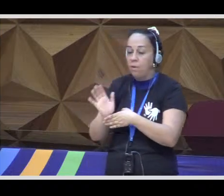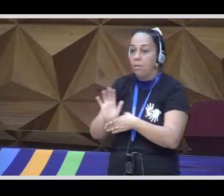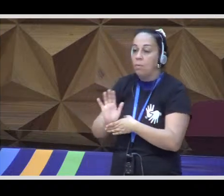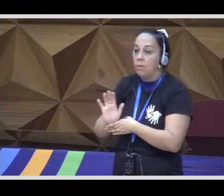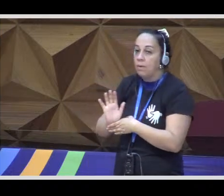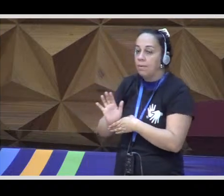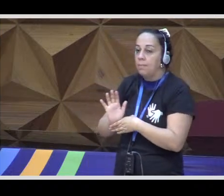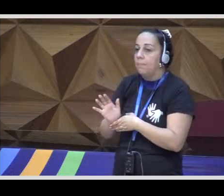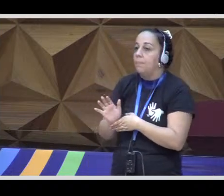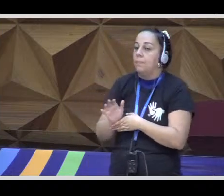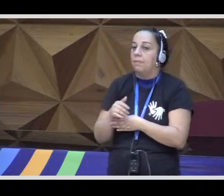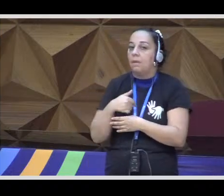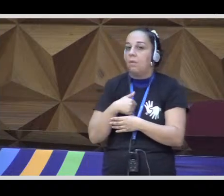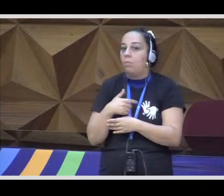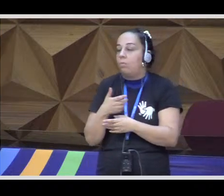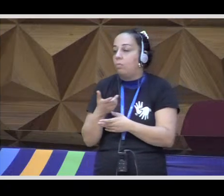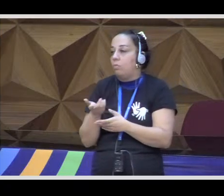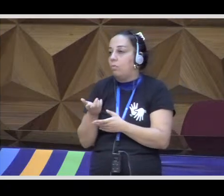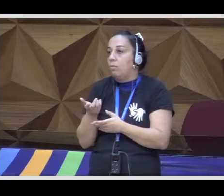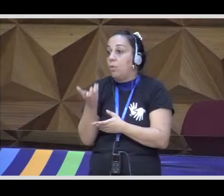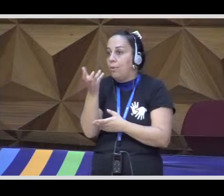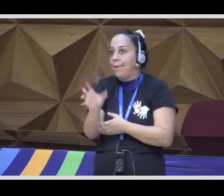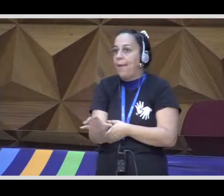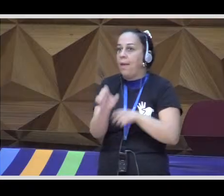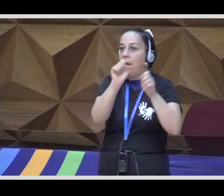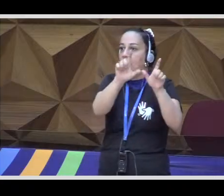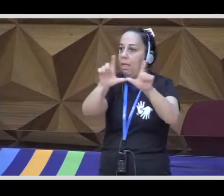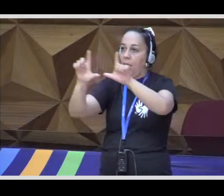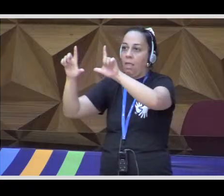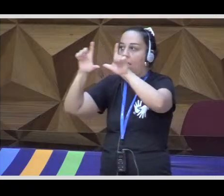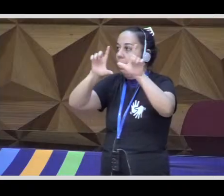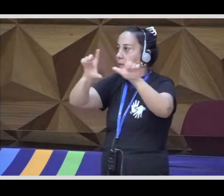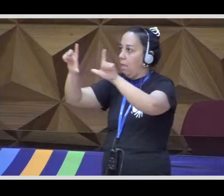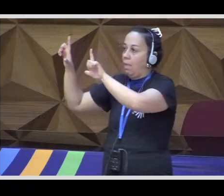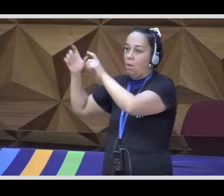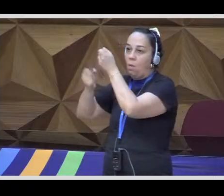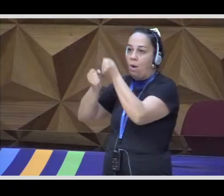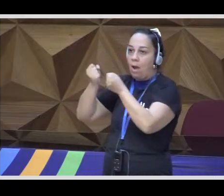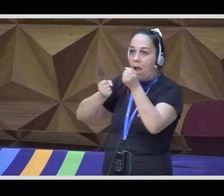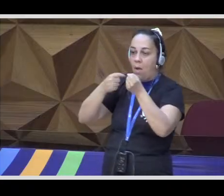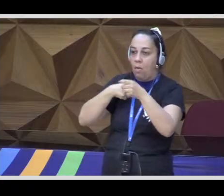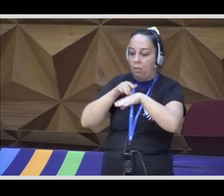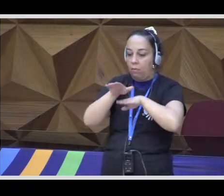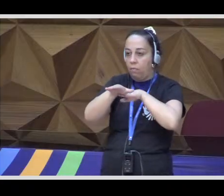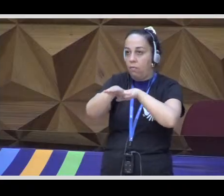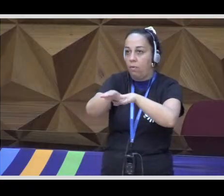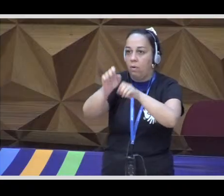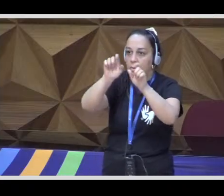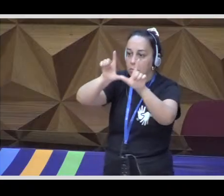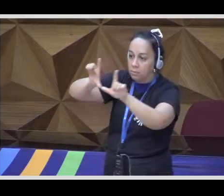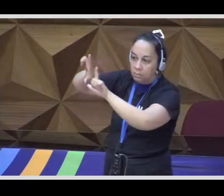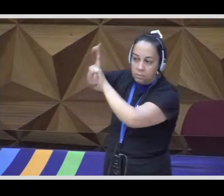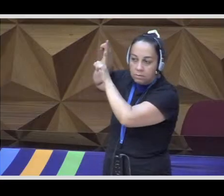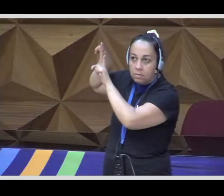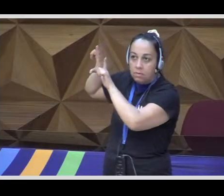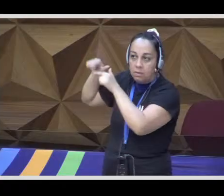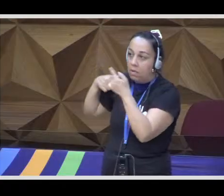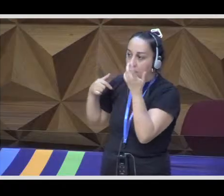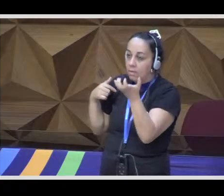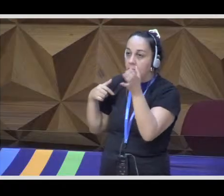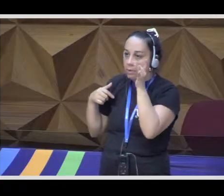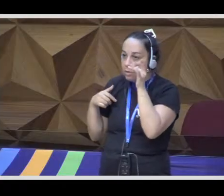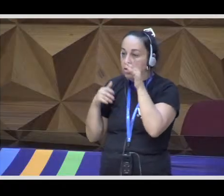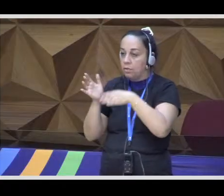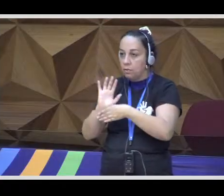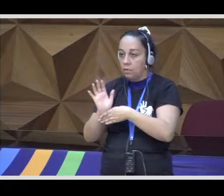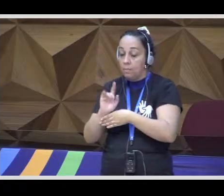when the car's turned, so I need that content in front of me. So for a lot of games, for a lot of Word documents, for a lot of movies, you want